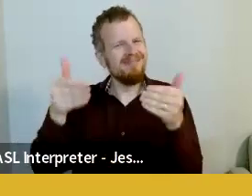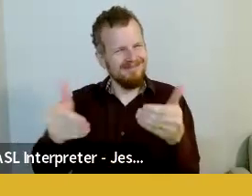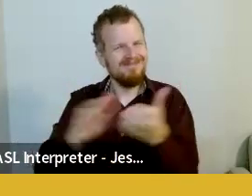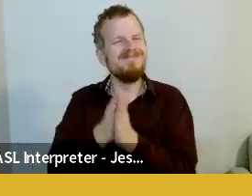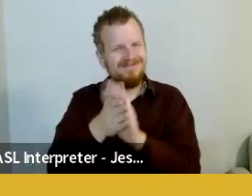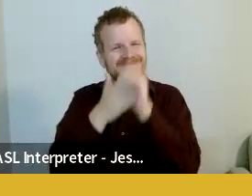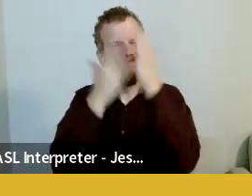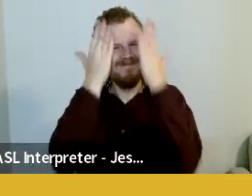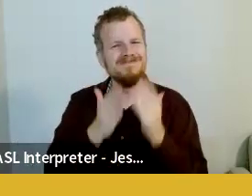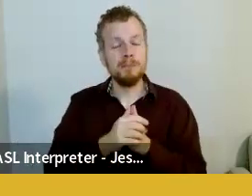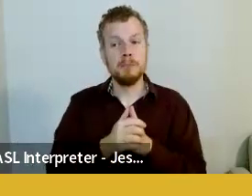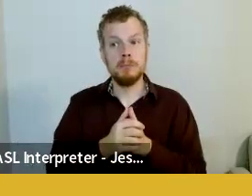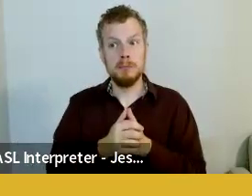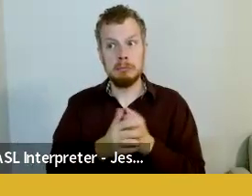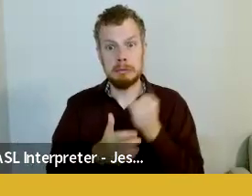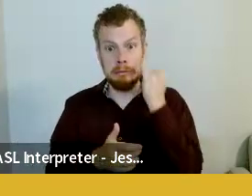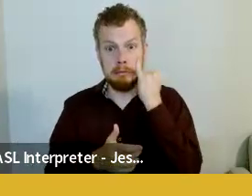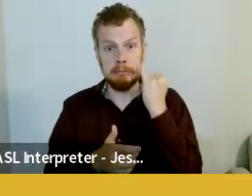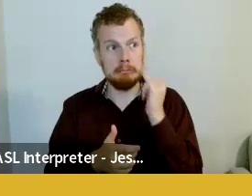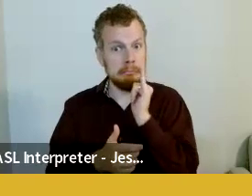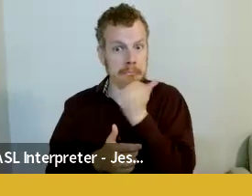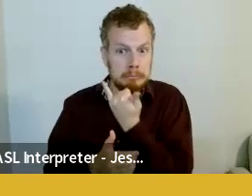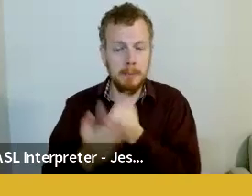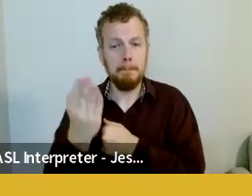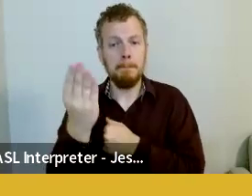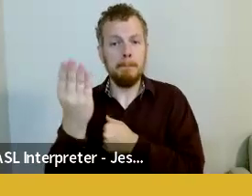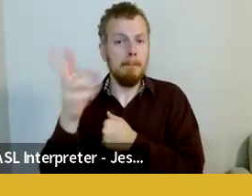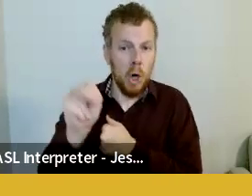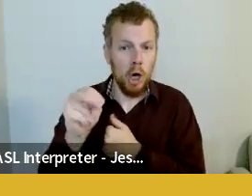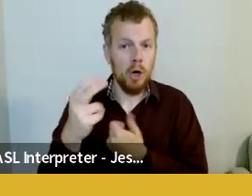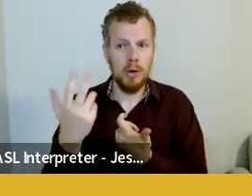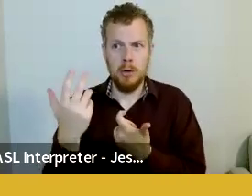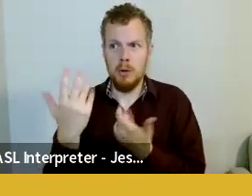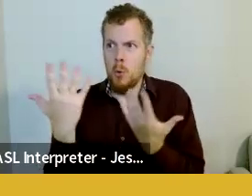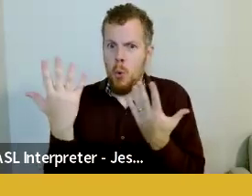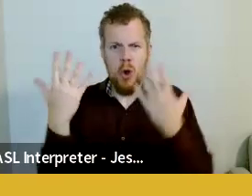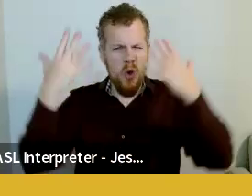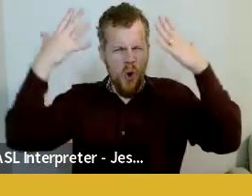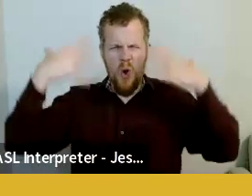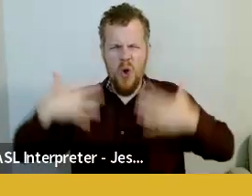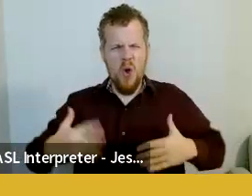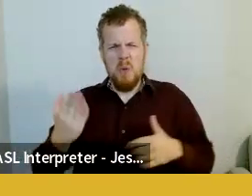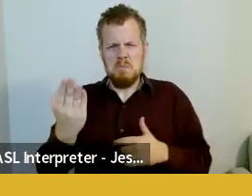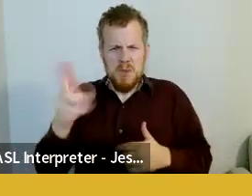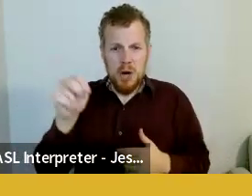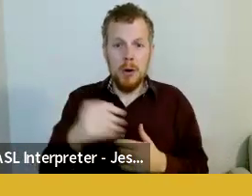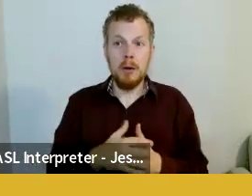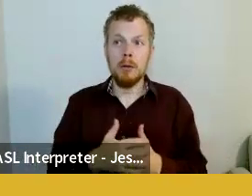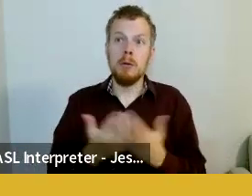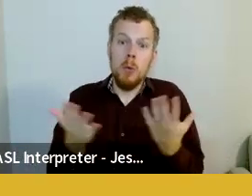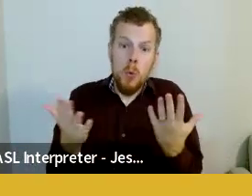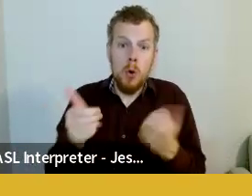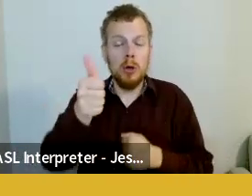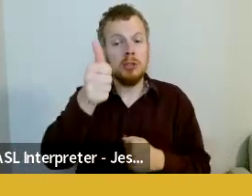you have a severe burn, or if the burn covers a large area, or if you have a fever and